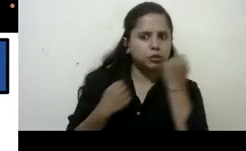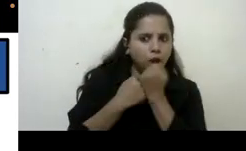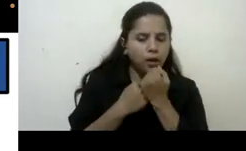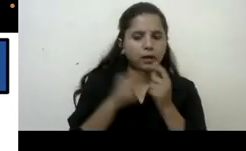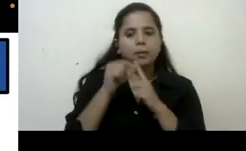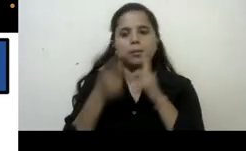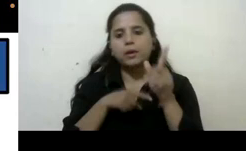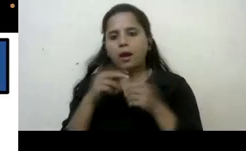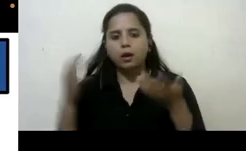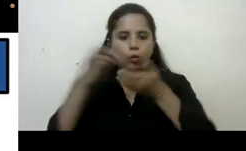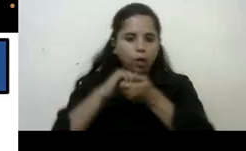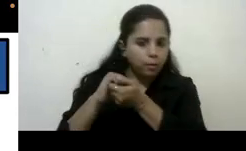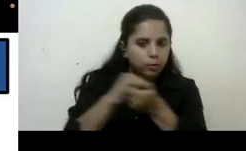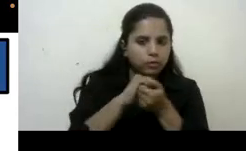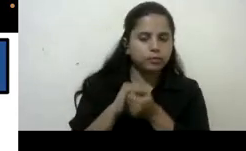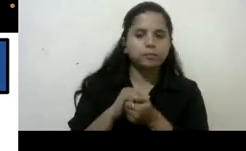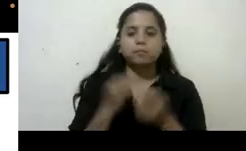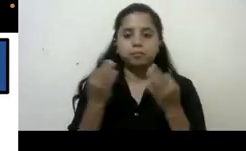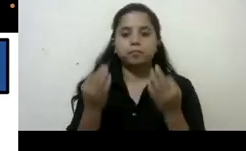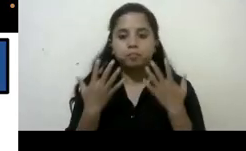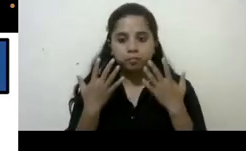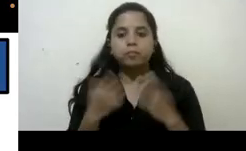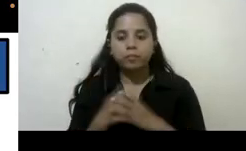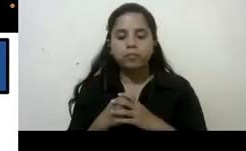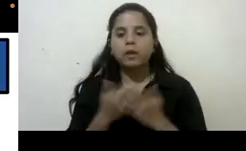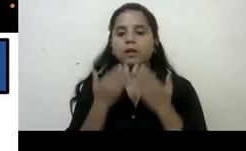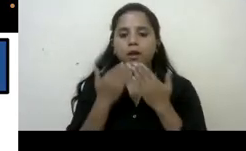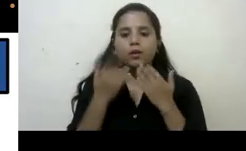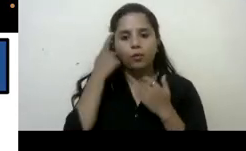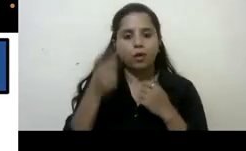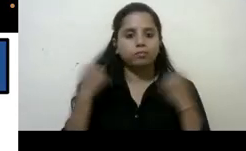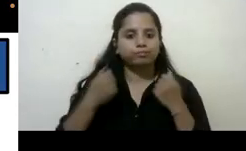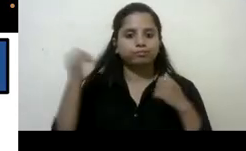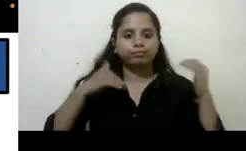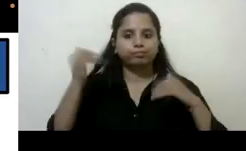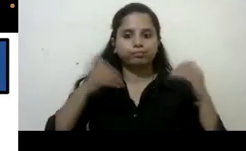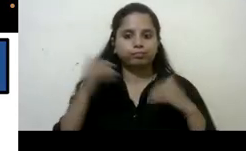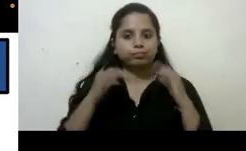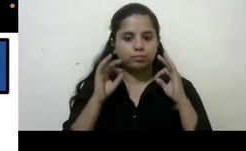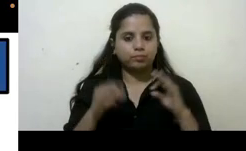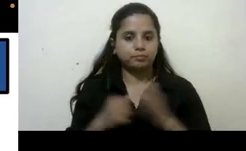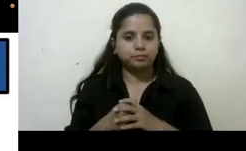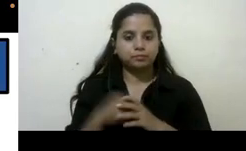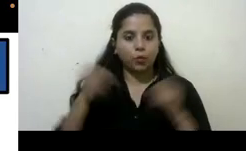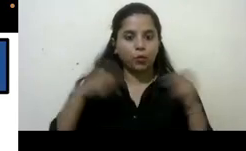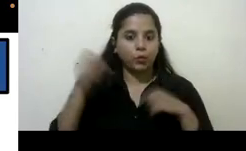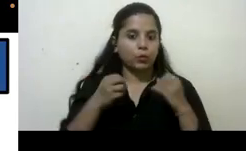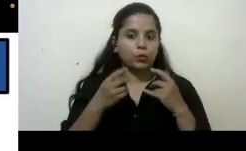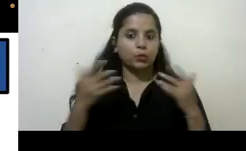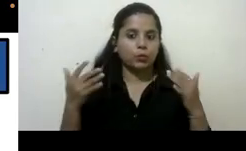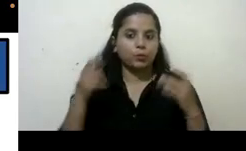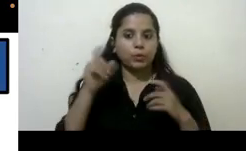ma'am, collaboration. Excellent. Thank you for your active participation. I'm getting lots of